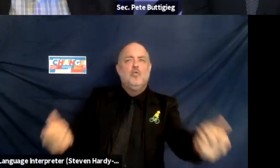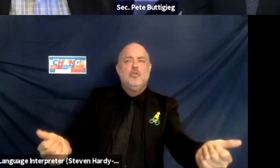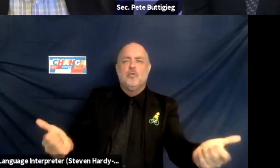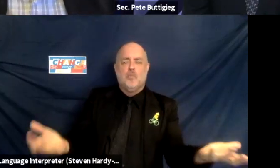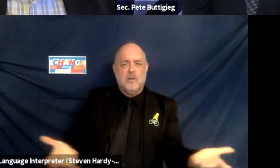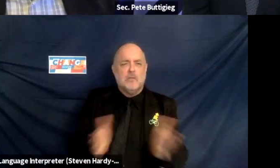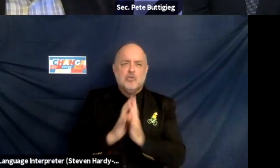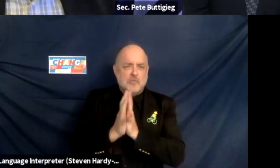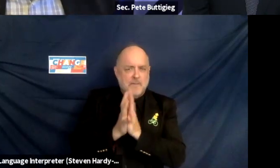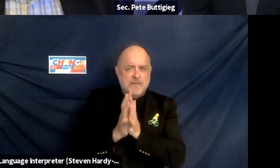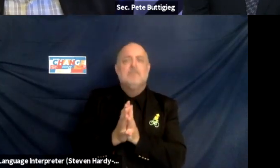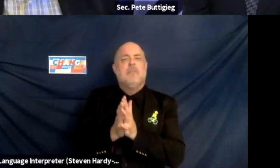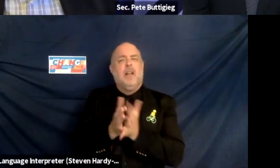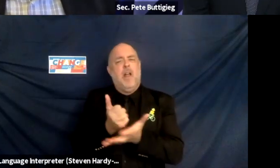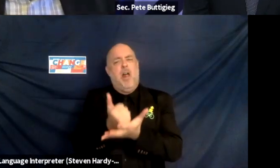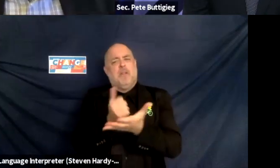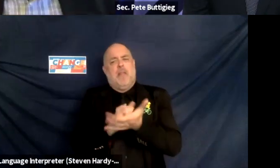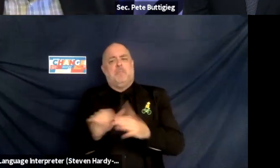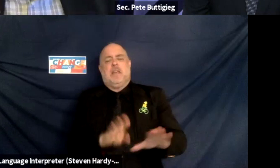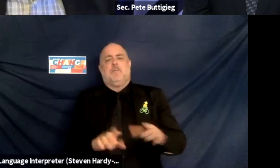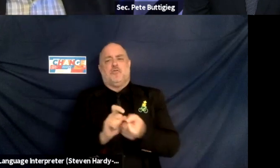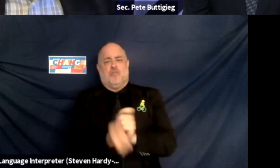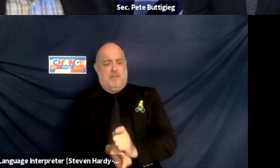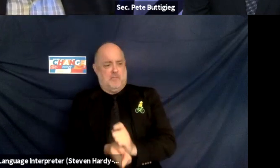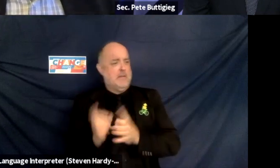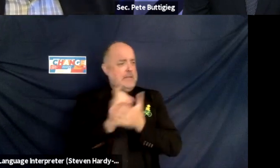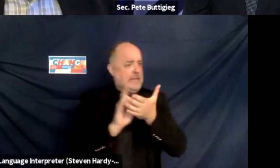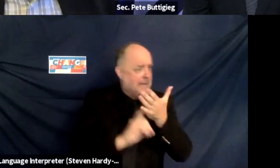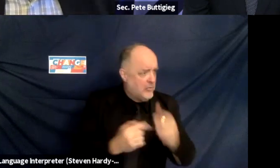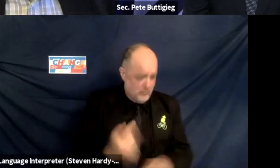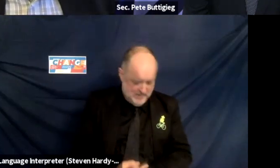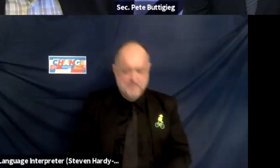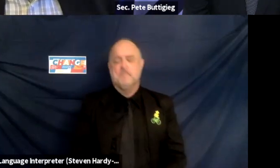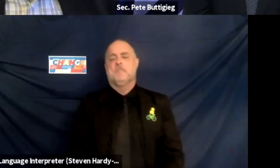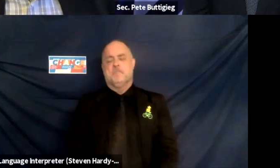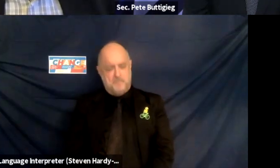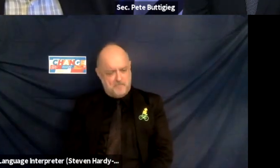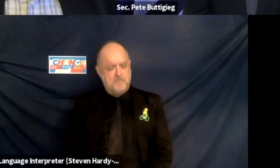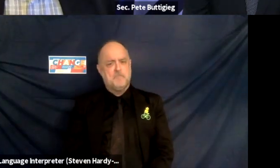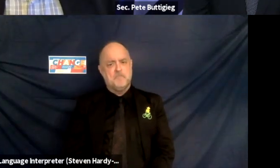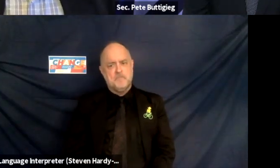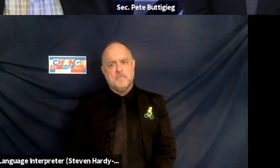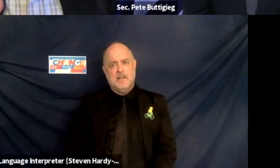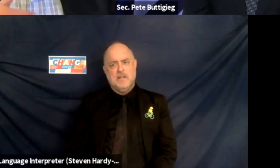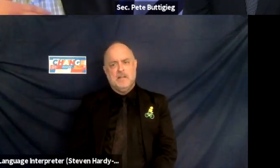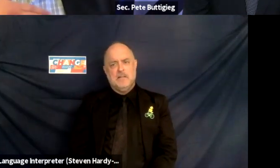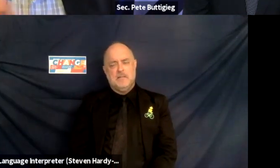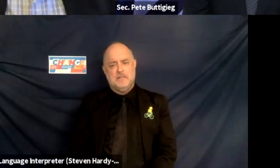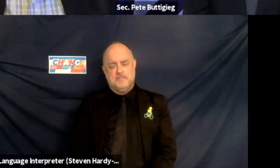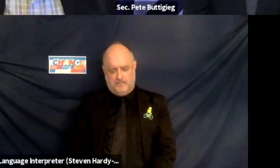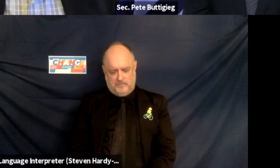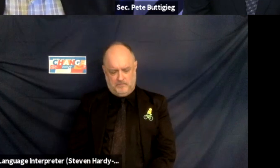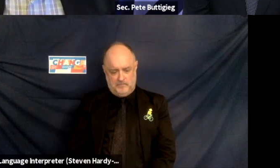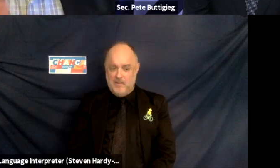Definitely helping the behavior change by, as designing things in that way. So we know that they